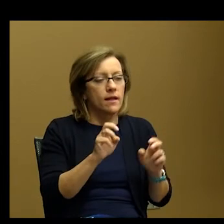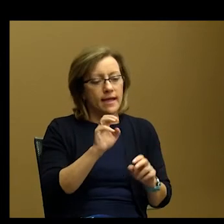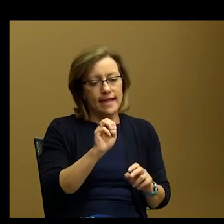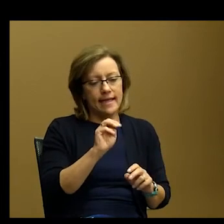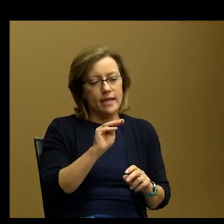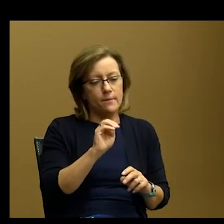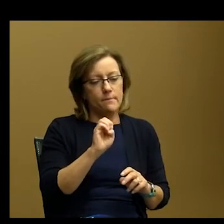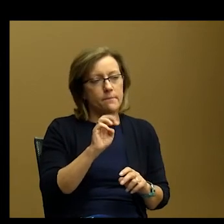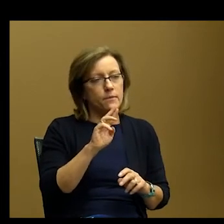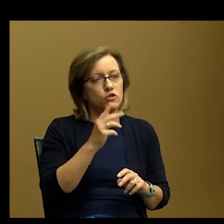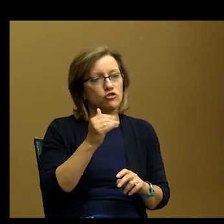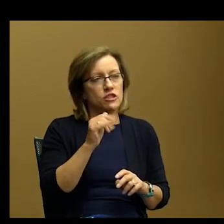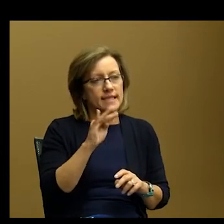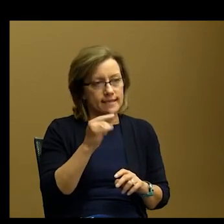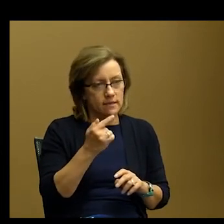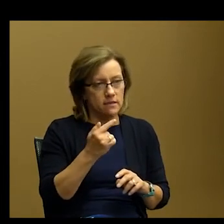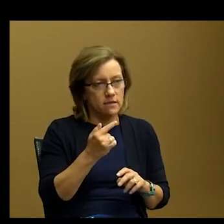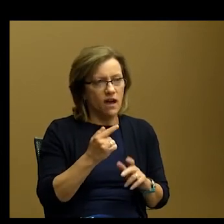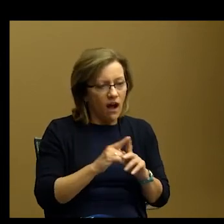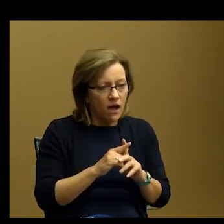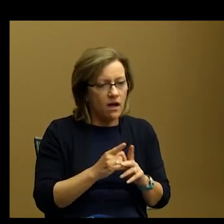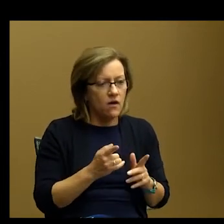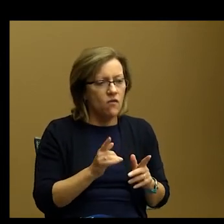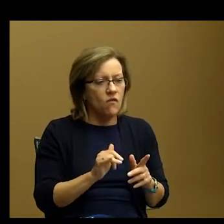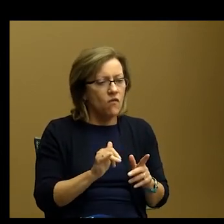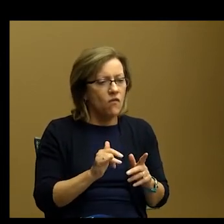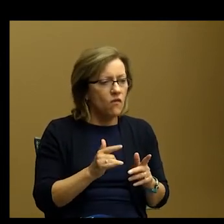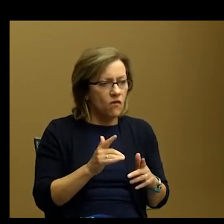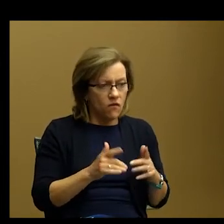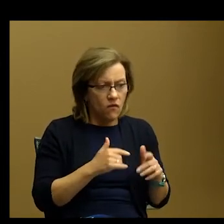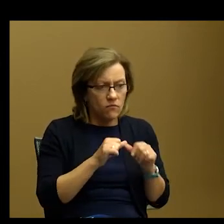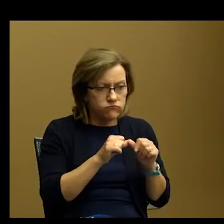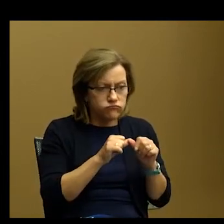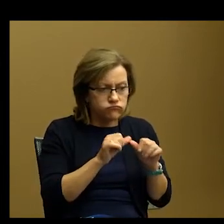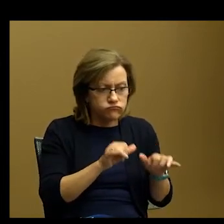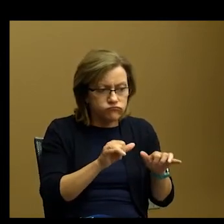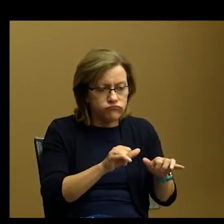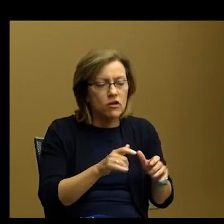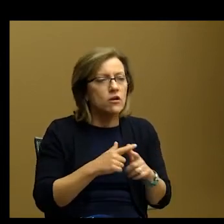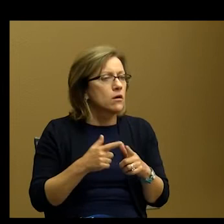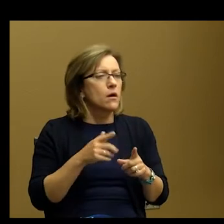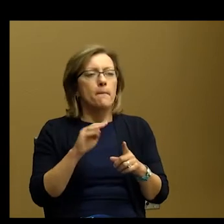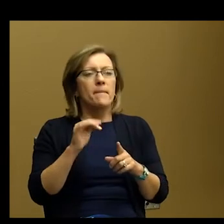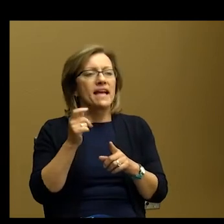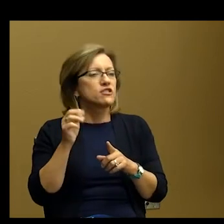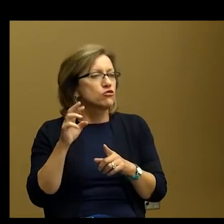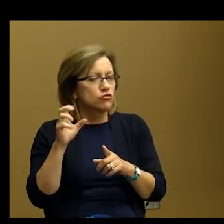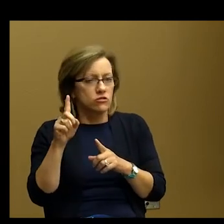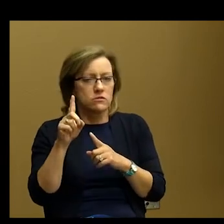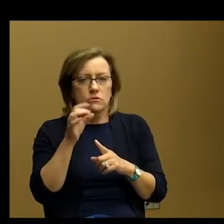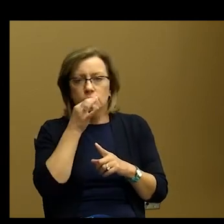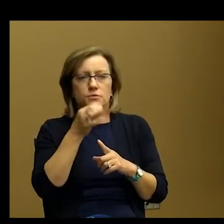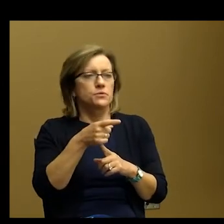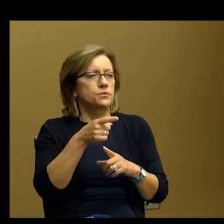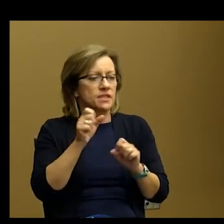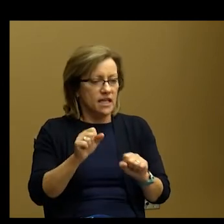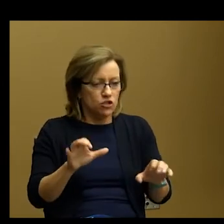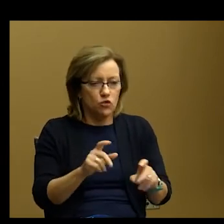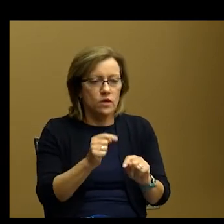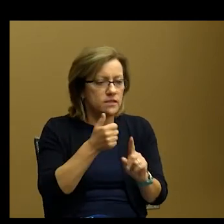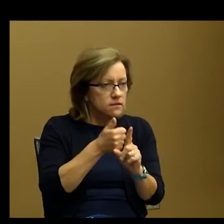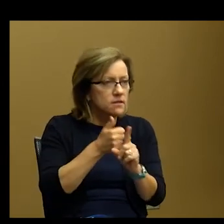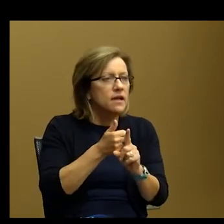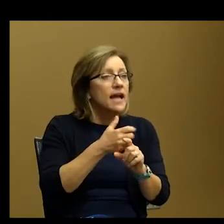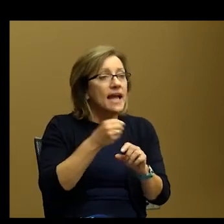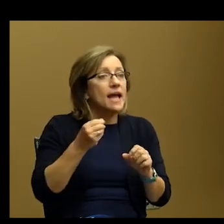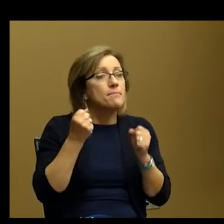looking for is mastered. So he can do it, he can do it independently, he can also do it in multiple